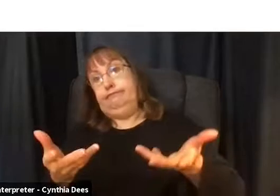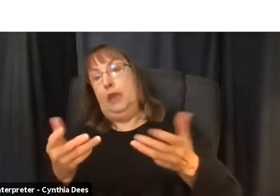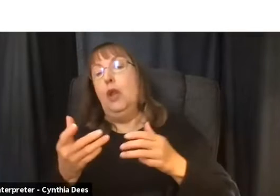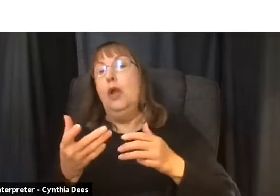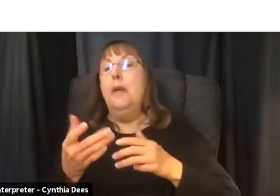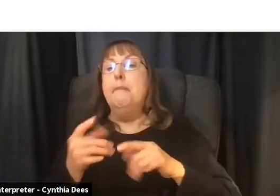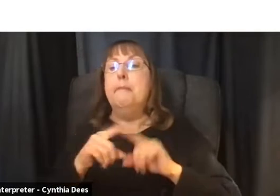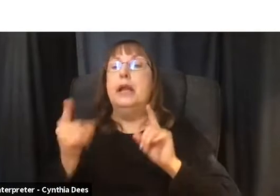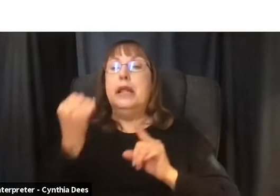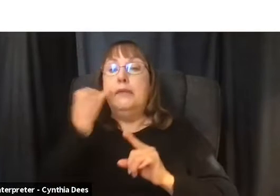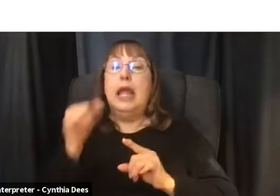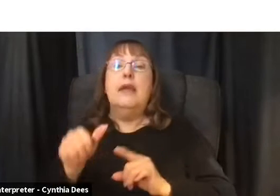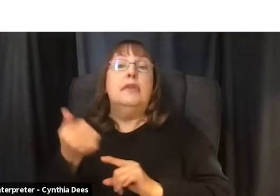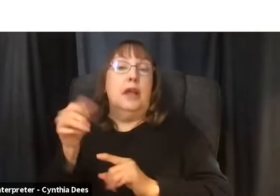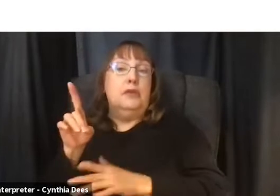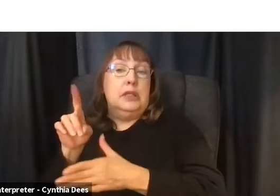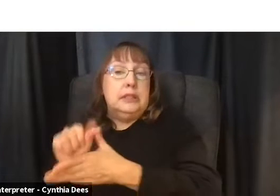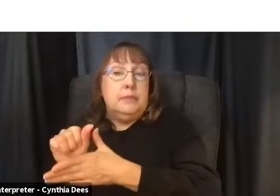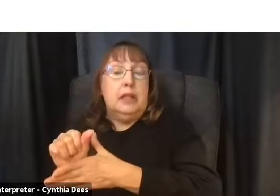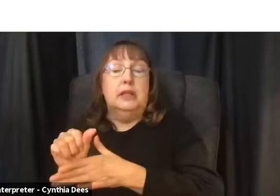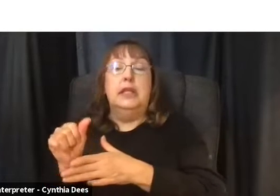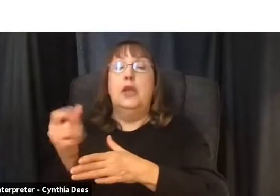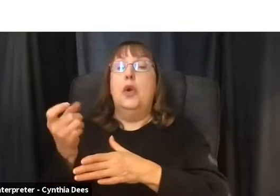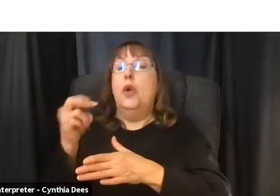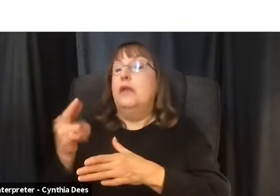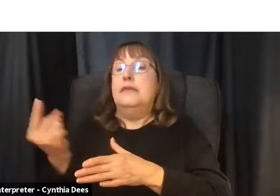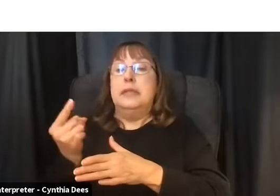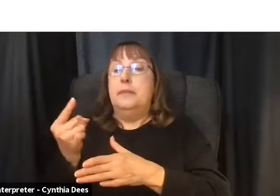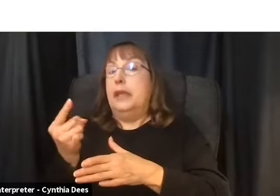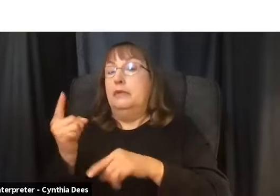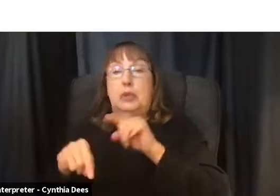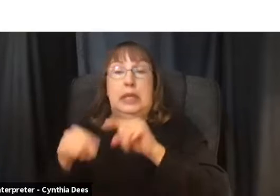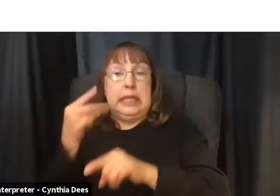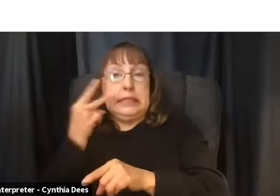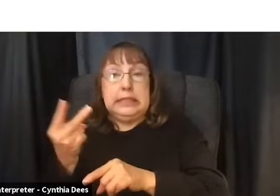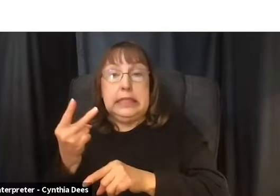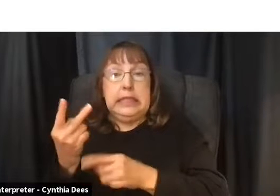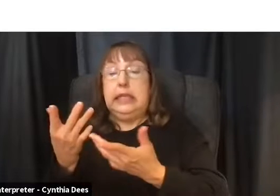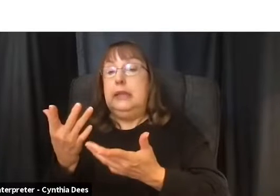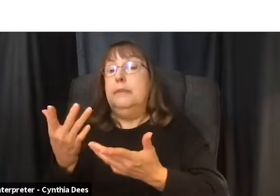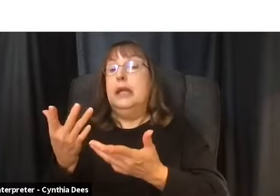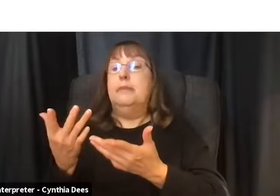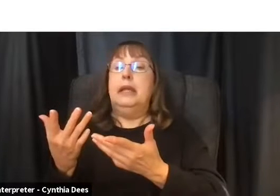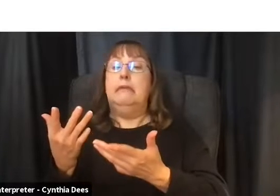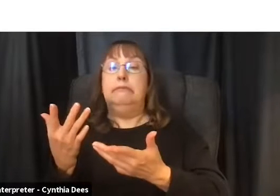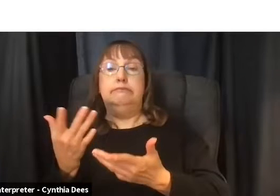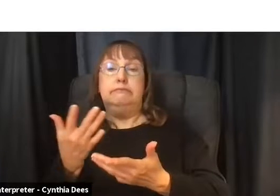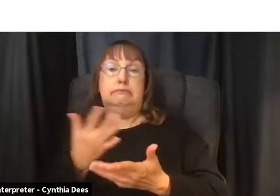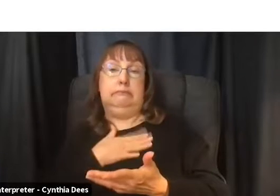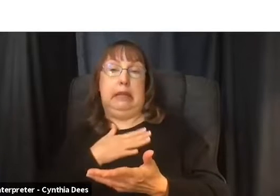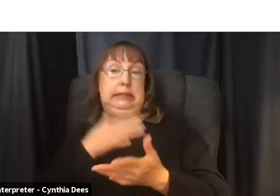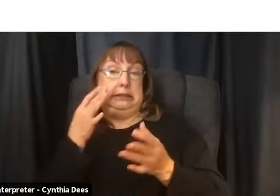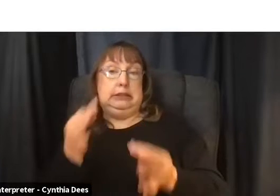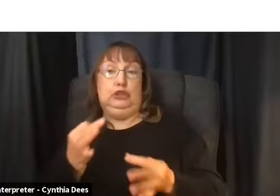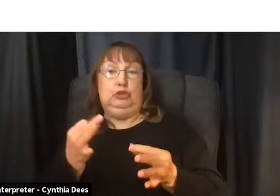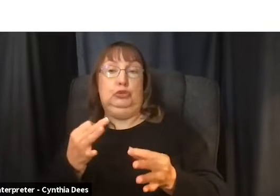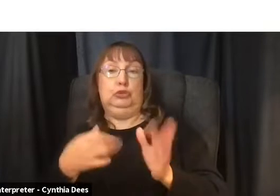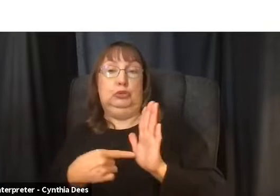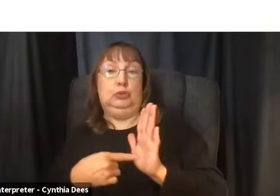another disability, or if I have a disability that's invisible, that might be something where I can choose. And so it's really good to